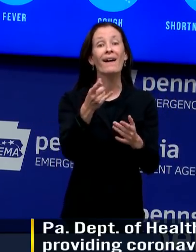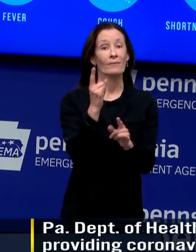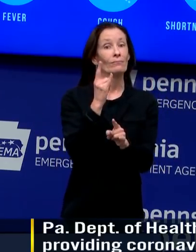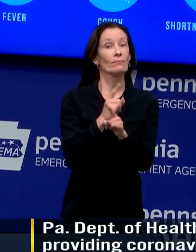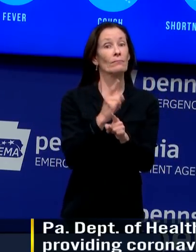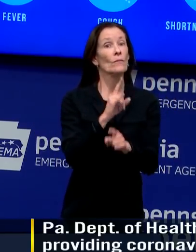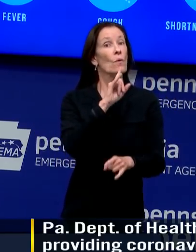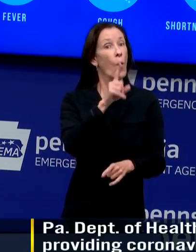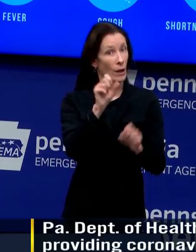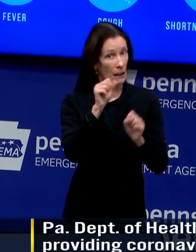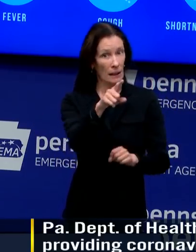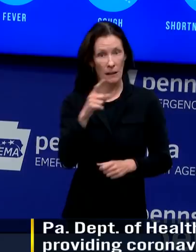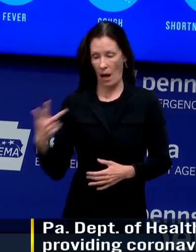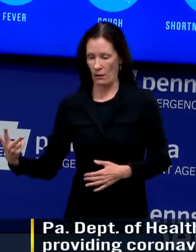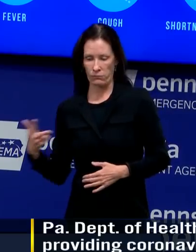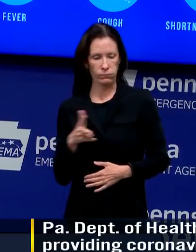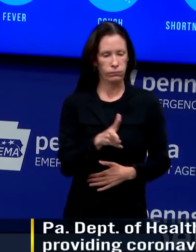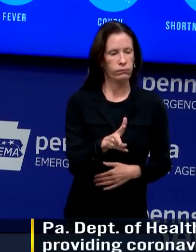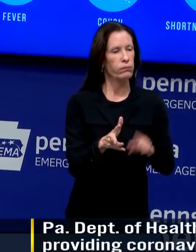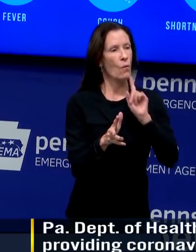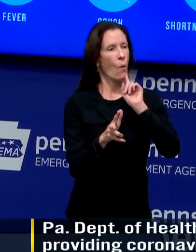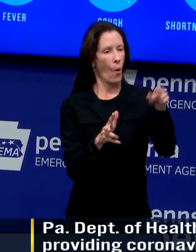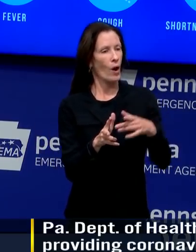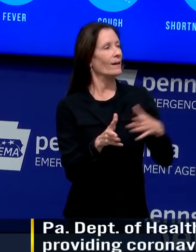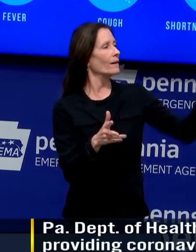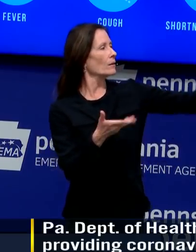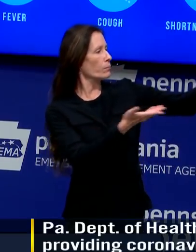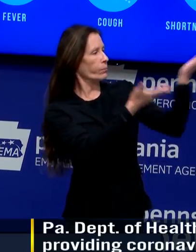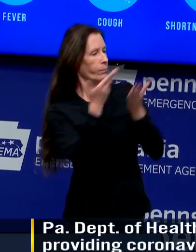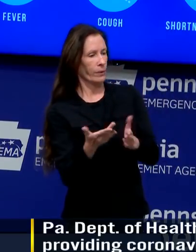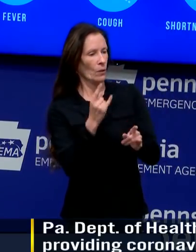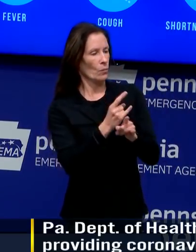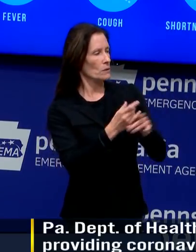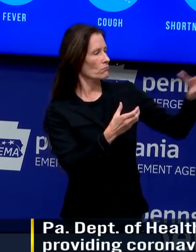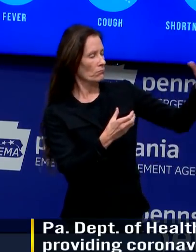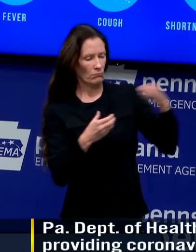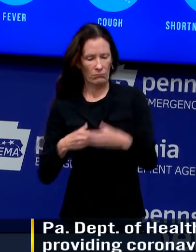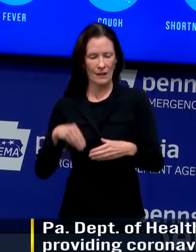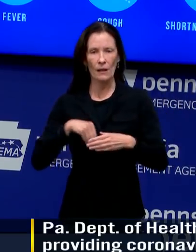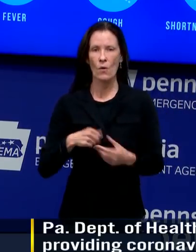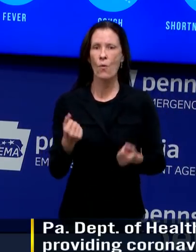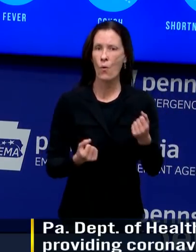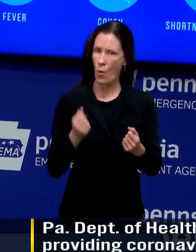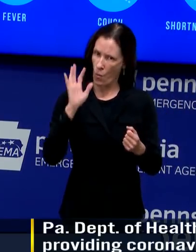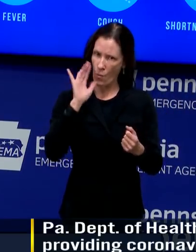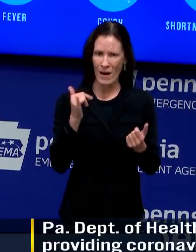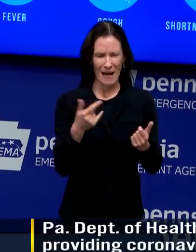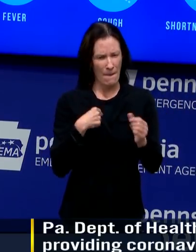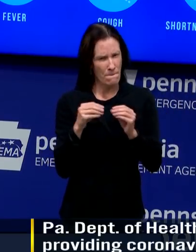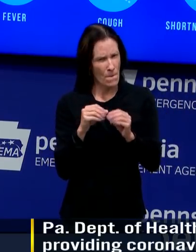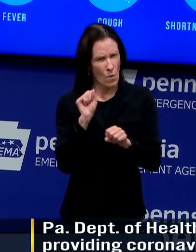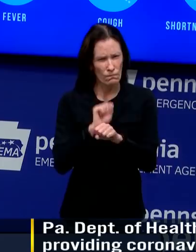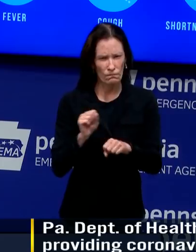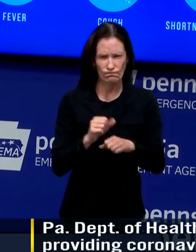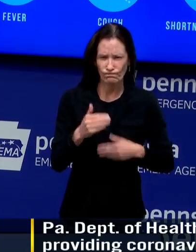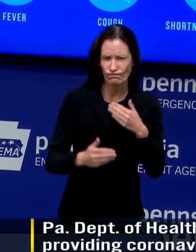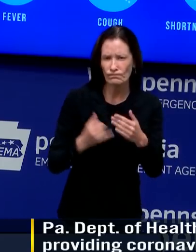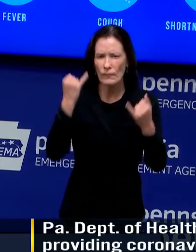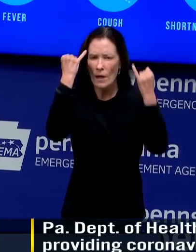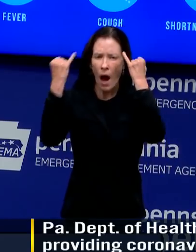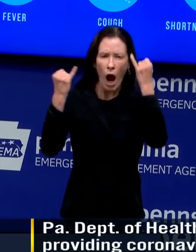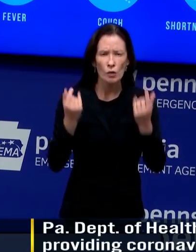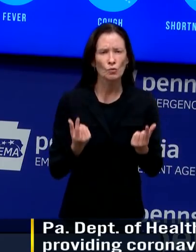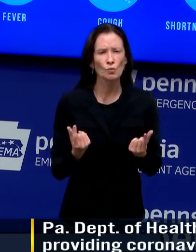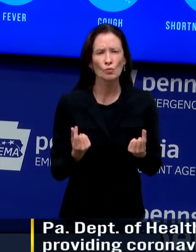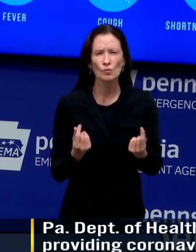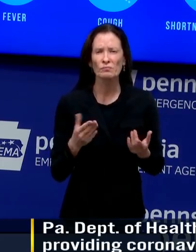home and succeeds at suppressing the case count, the sooner and faster restrictions can be eased. We will be keeping a